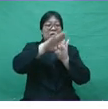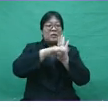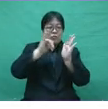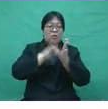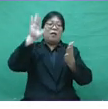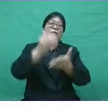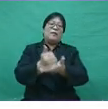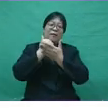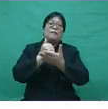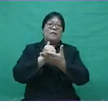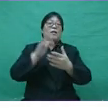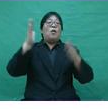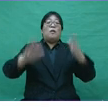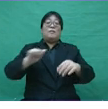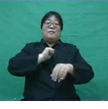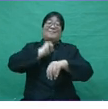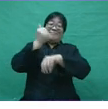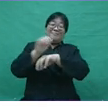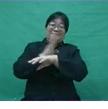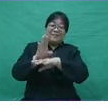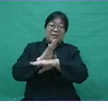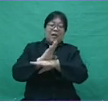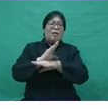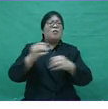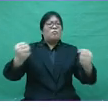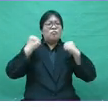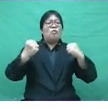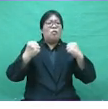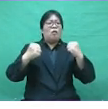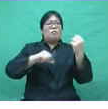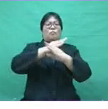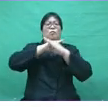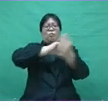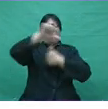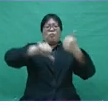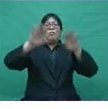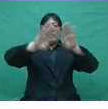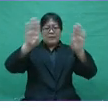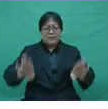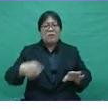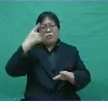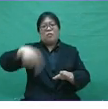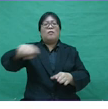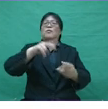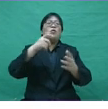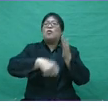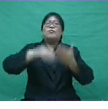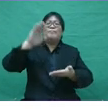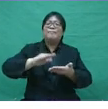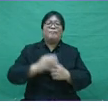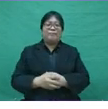the self-employed under a solid and comprehensive social security protection system for a minimal cost.